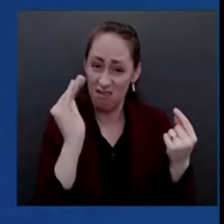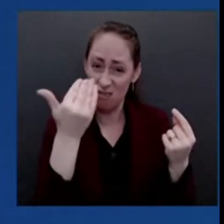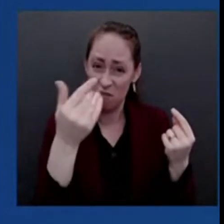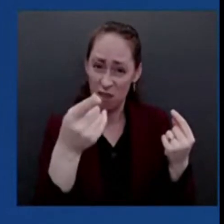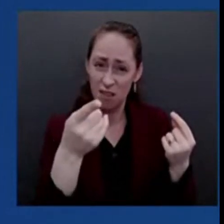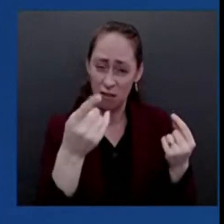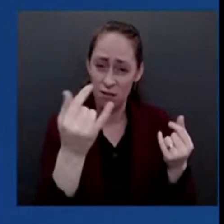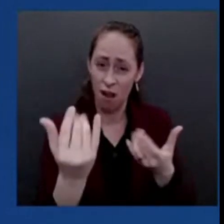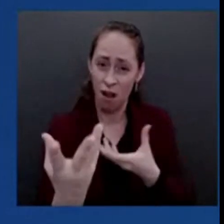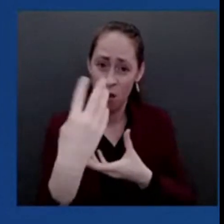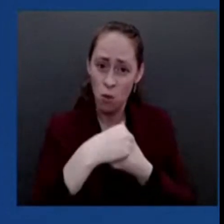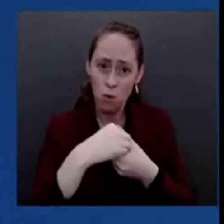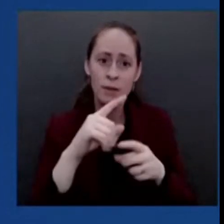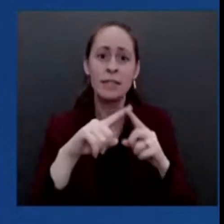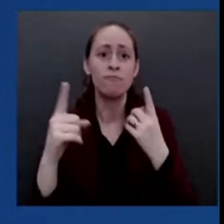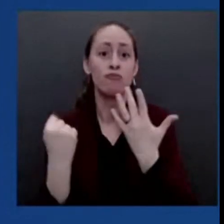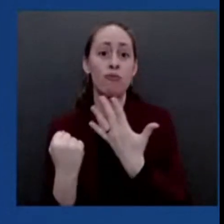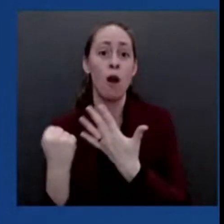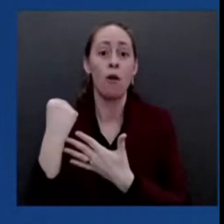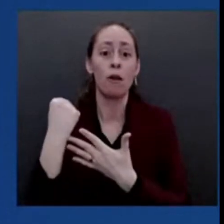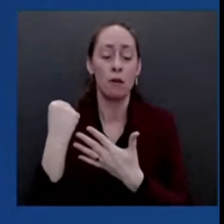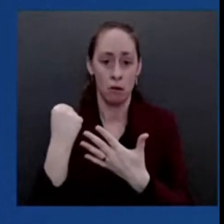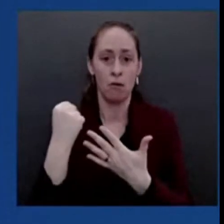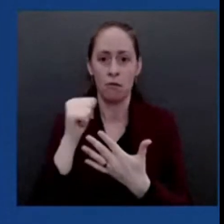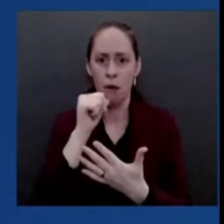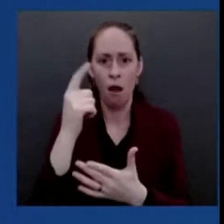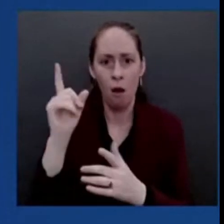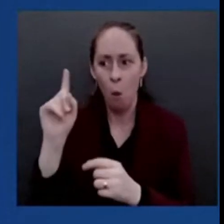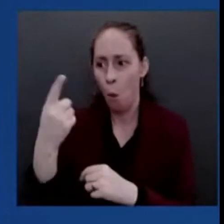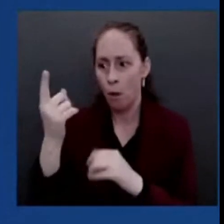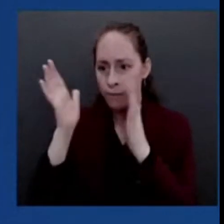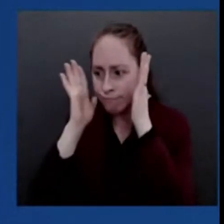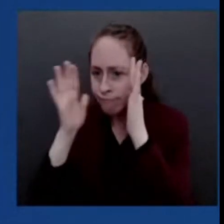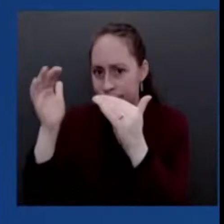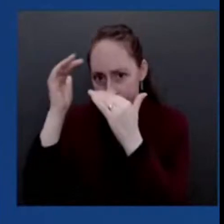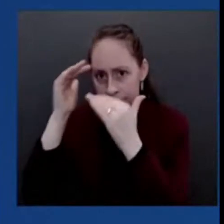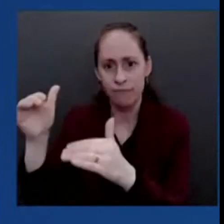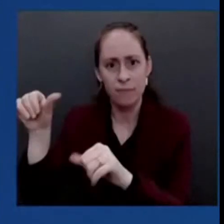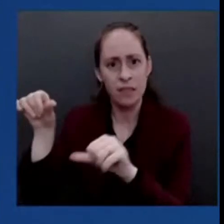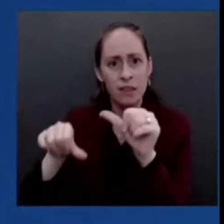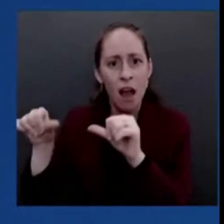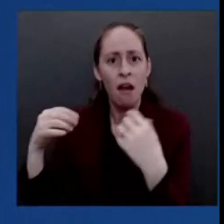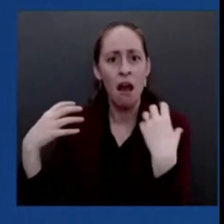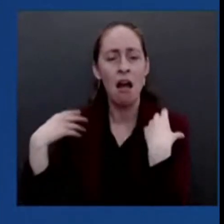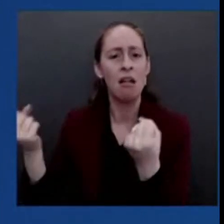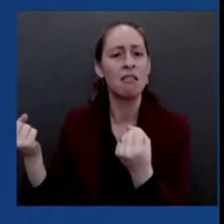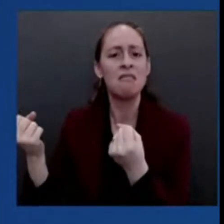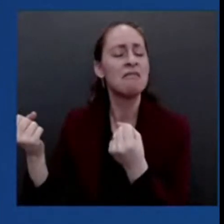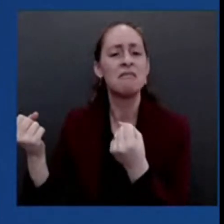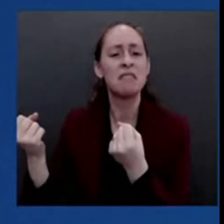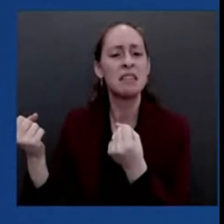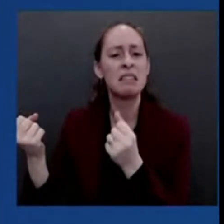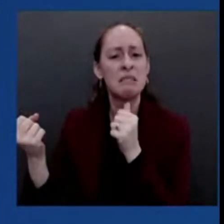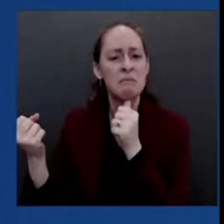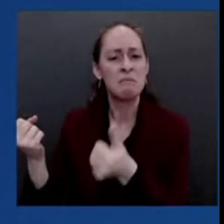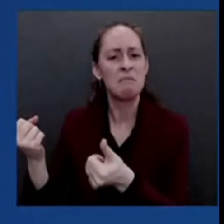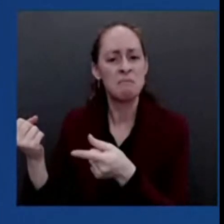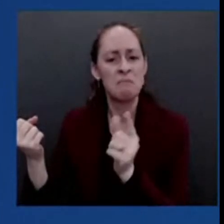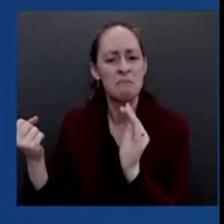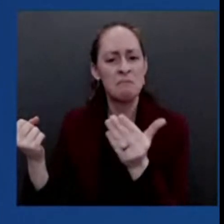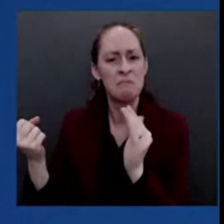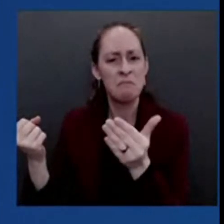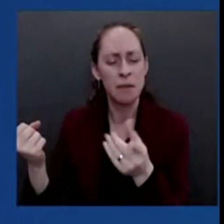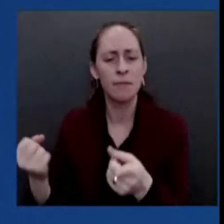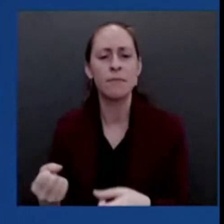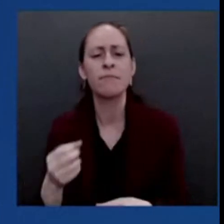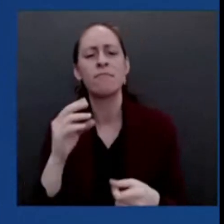health, sort of strictly health and safety on one side. And the second, in terms of that timeline, what